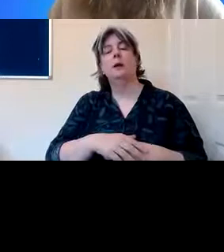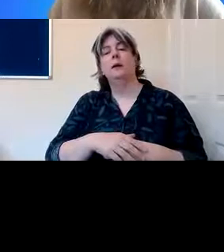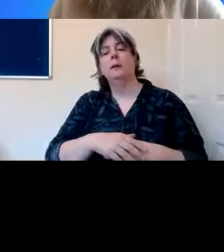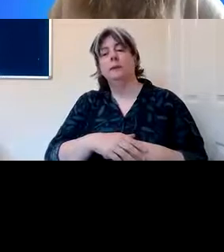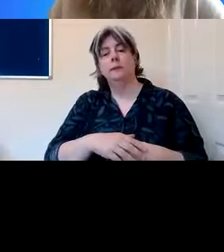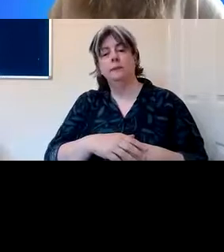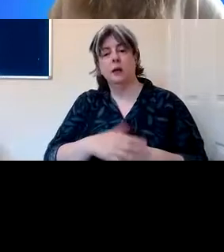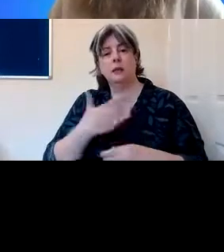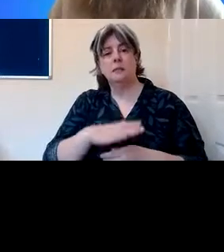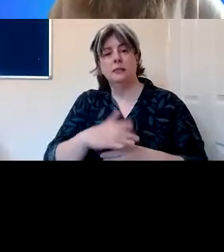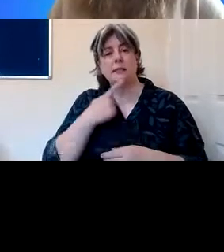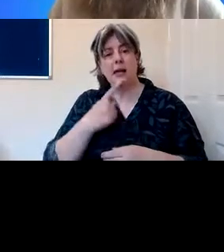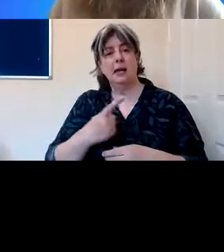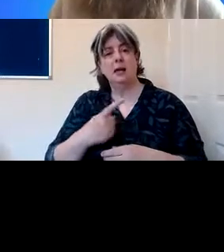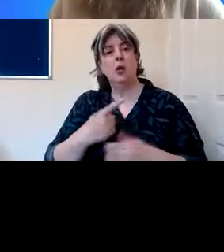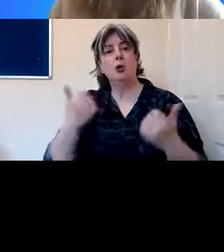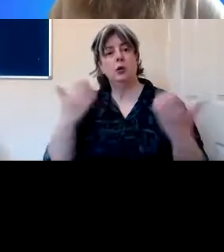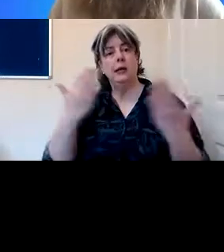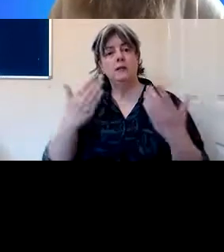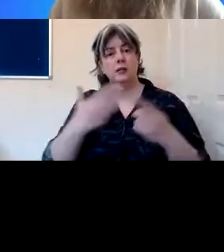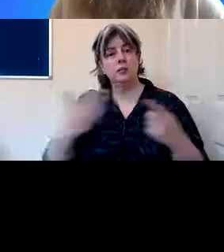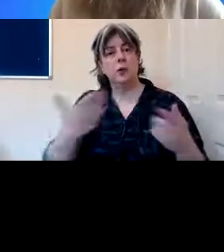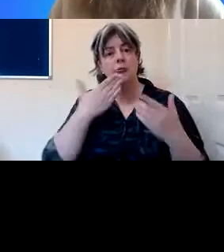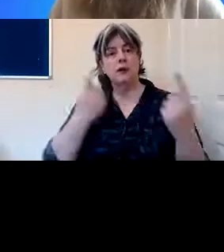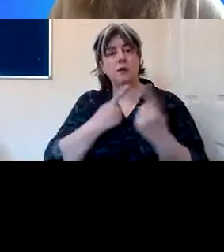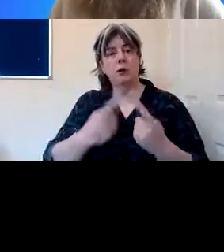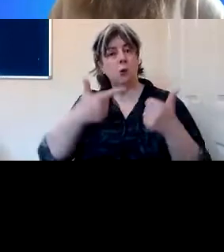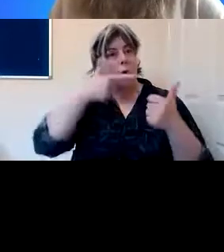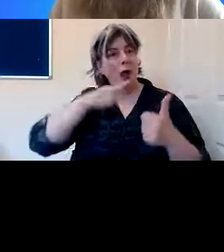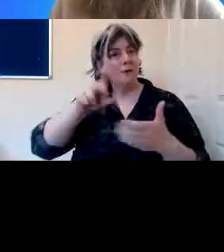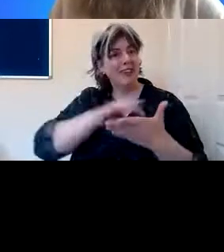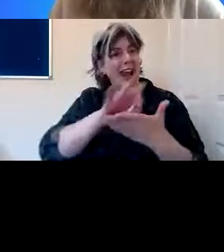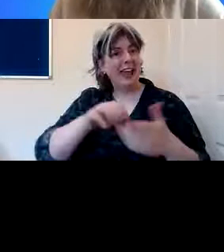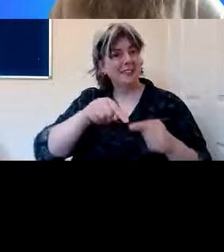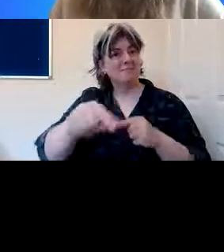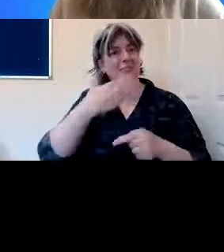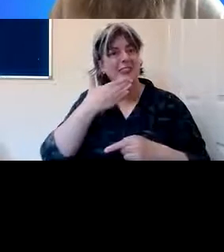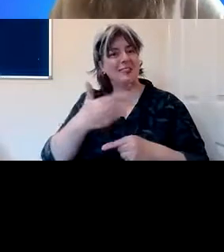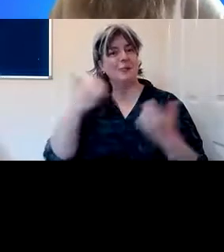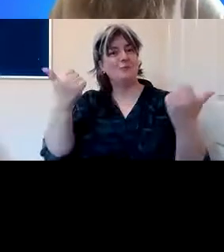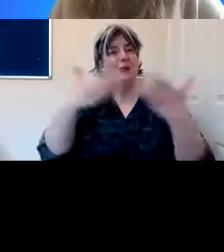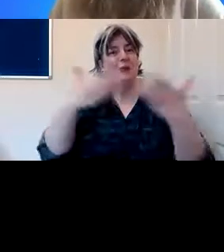evening to you all. Thank you once again for coming. And best of luck with the election to all of you. Thank you. Good night.